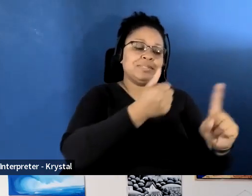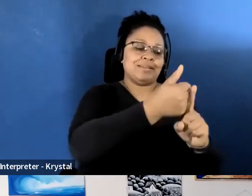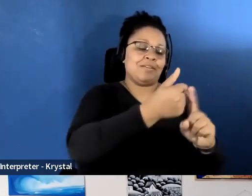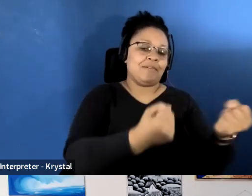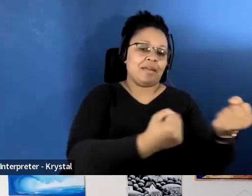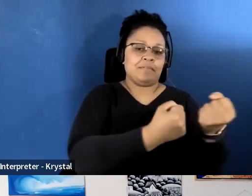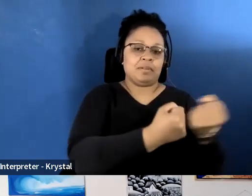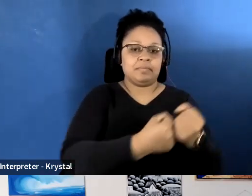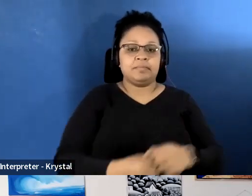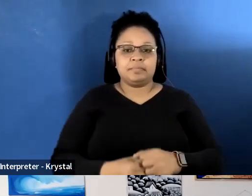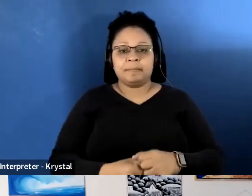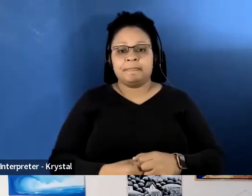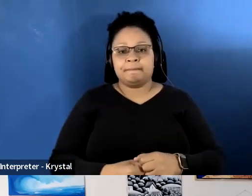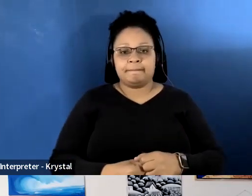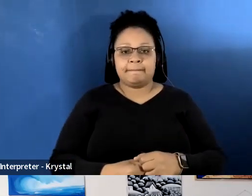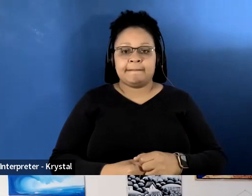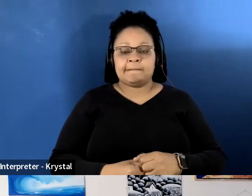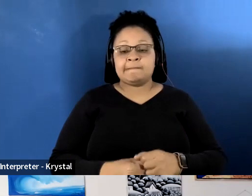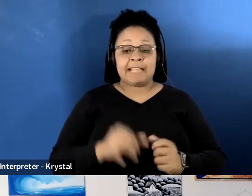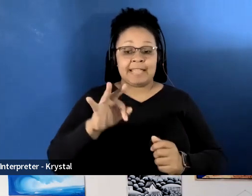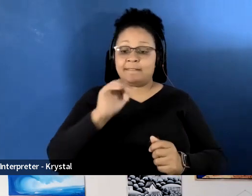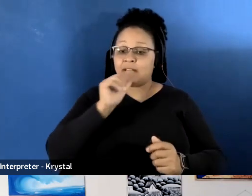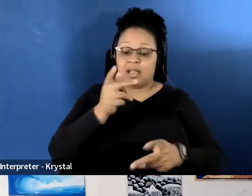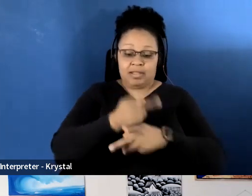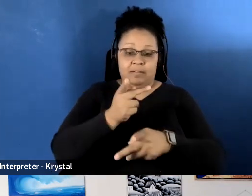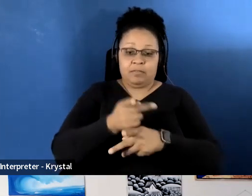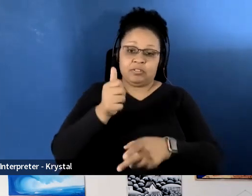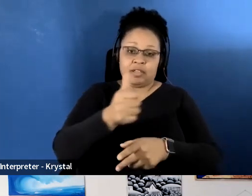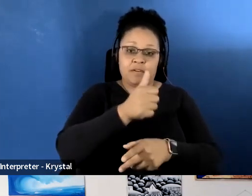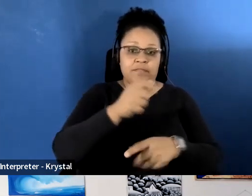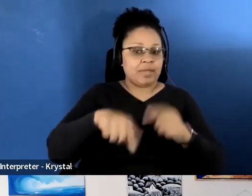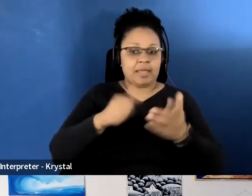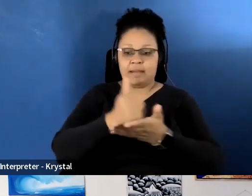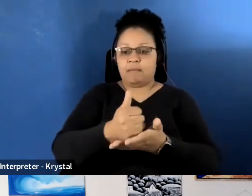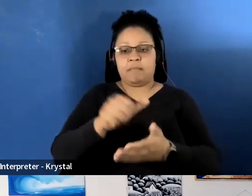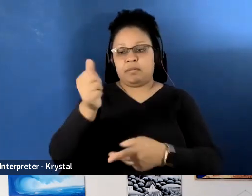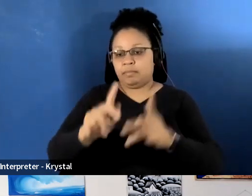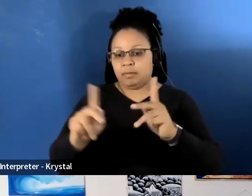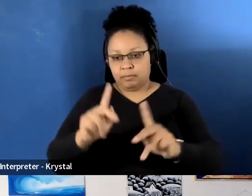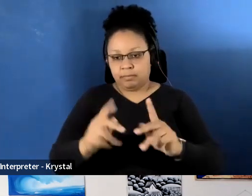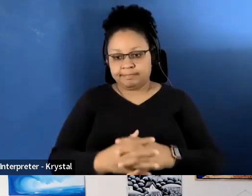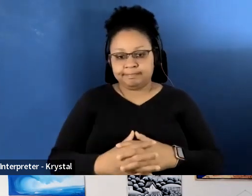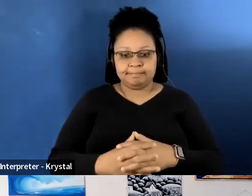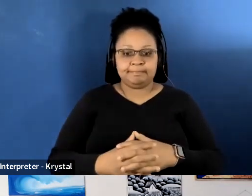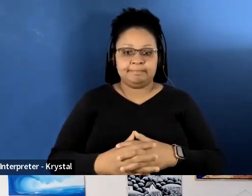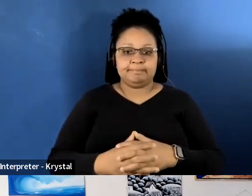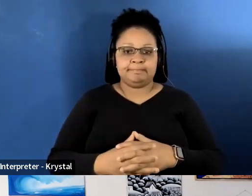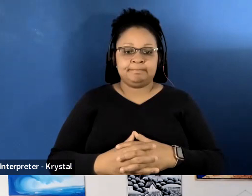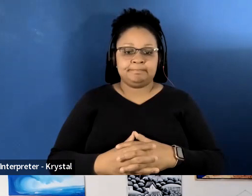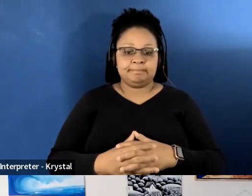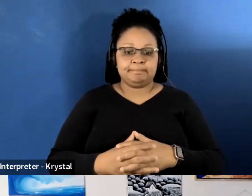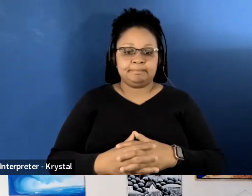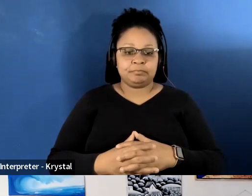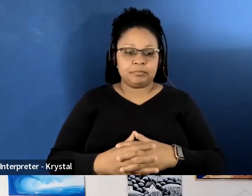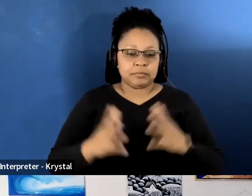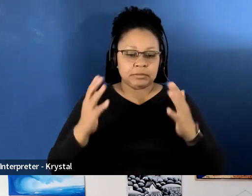have self-care or you will be unable to help others. That is so true. And then we have someone